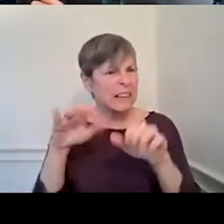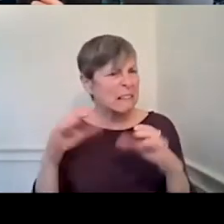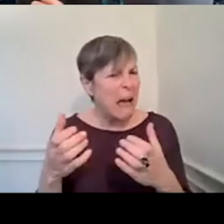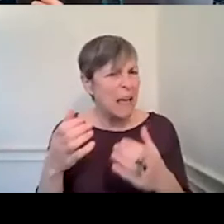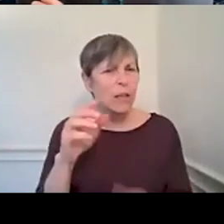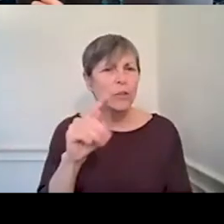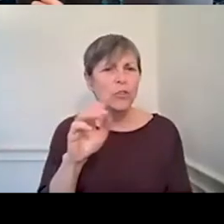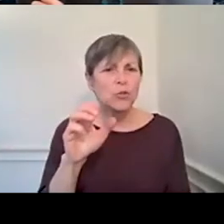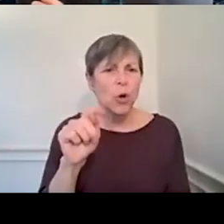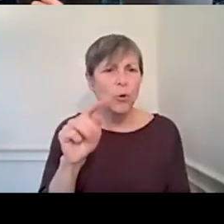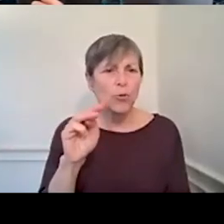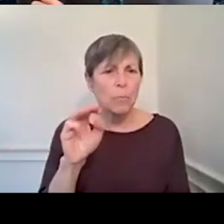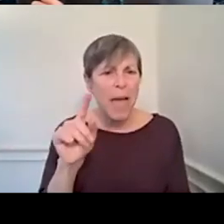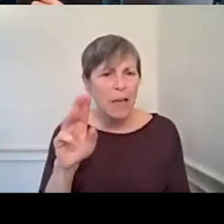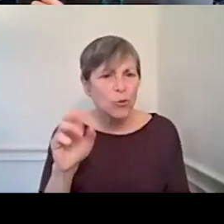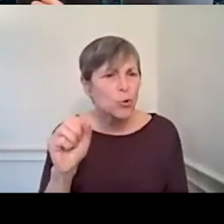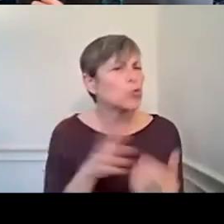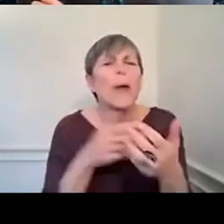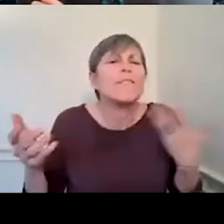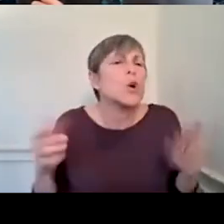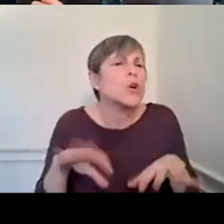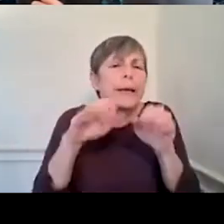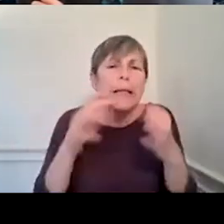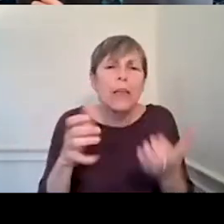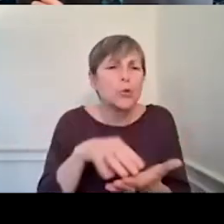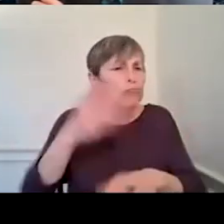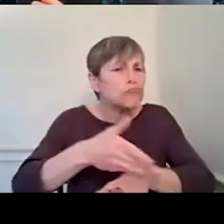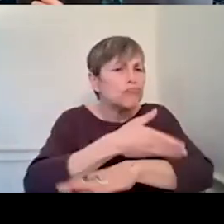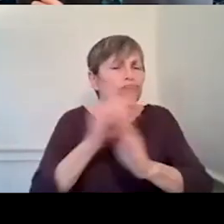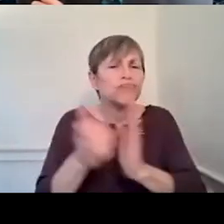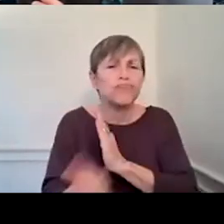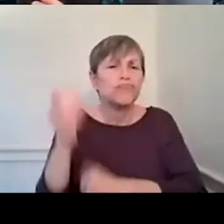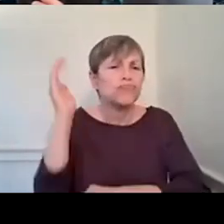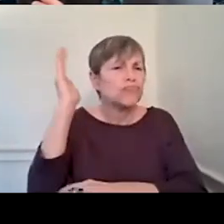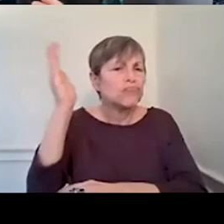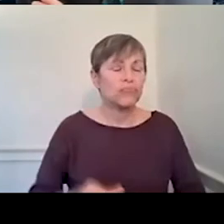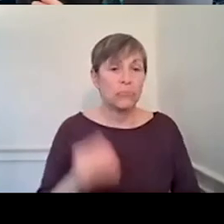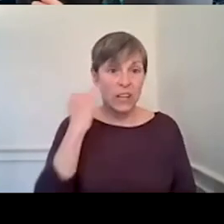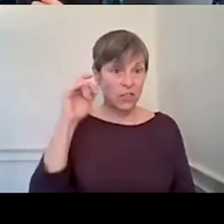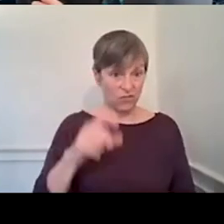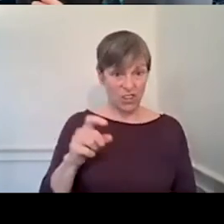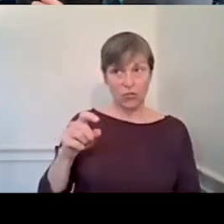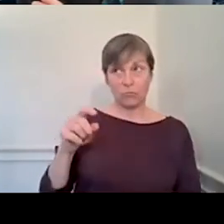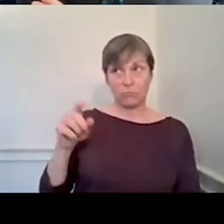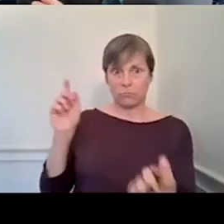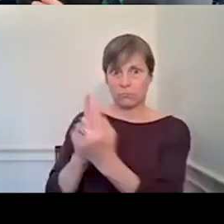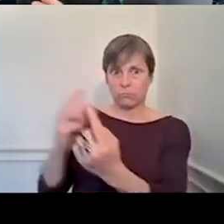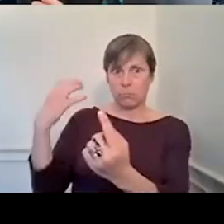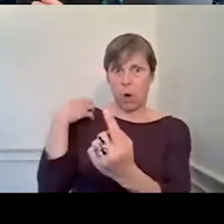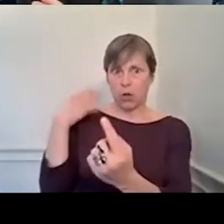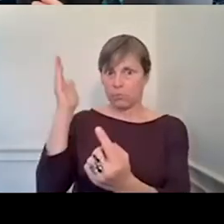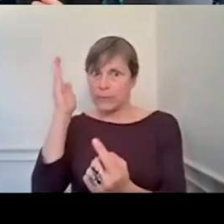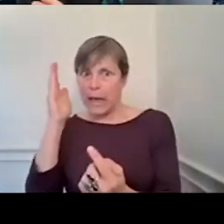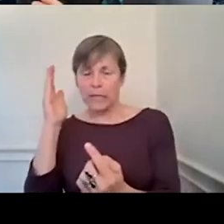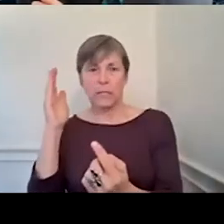do Toastmasters, whatever you need to do. And if you need to present something to your boss, don't